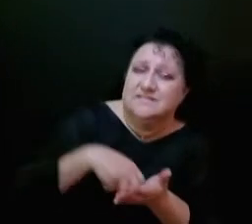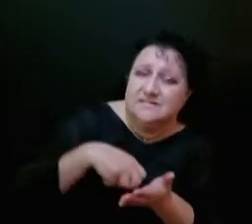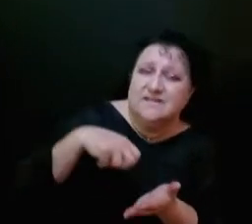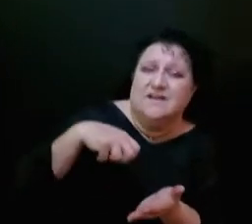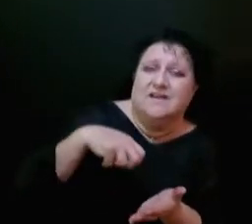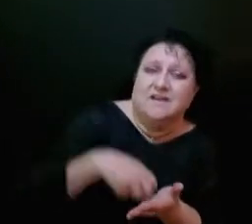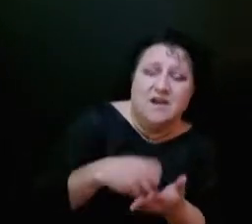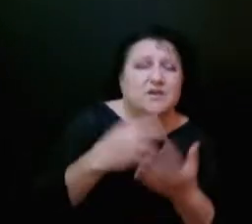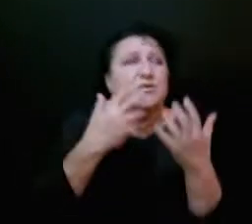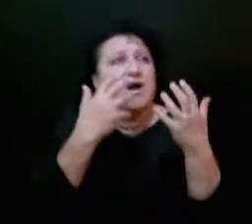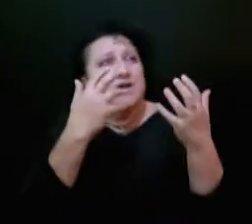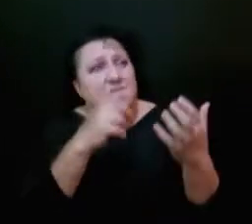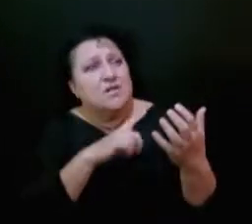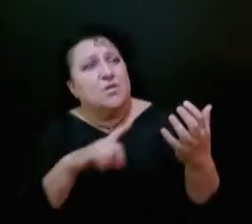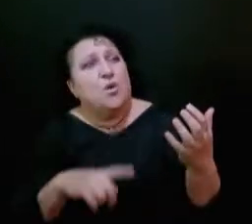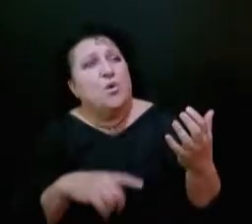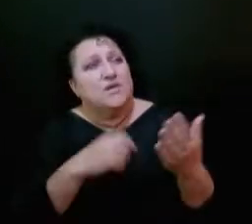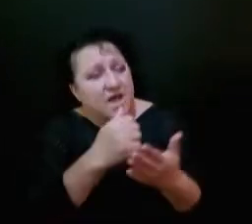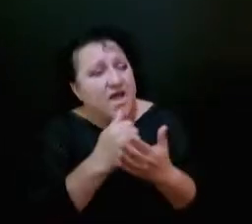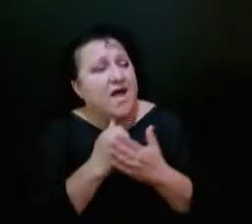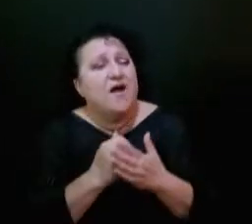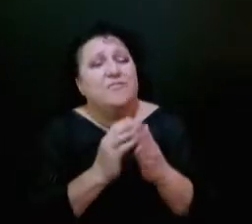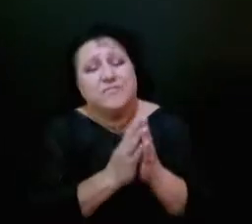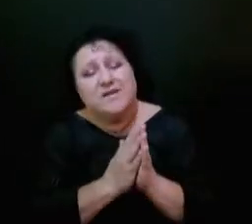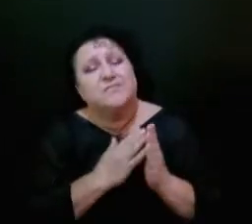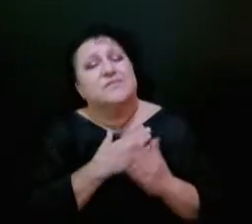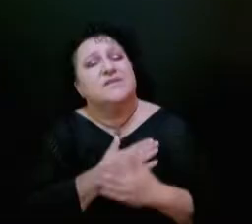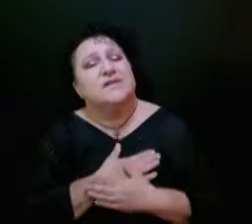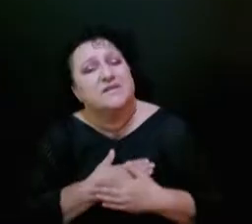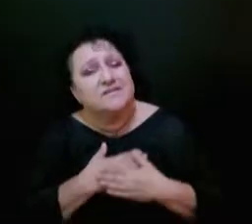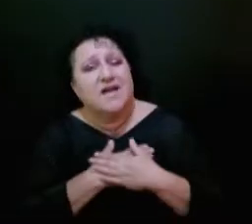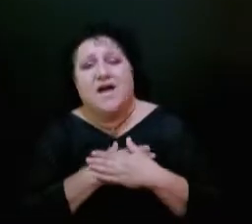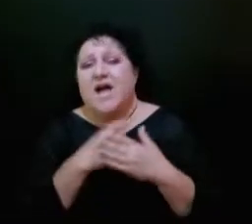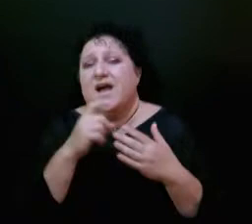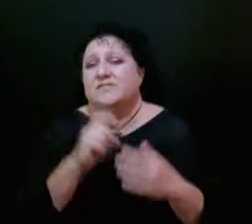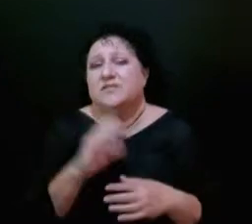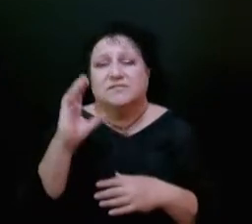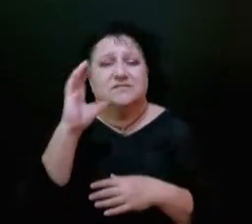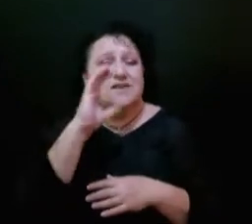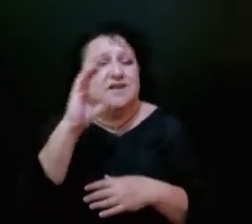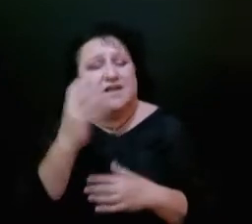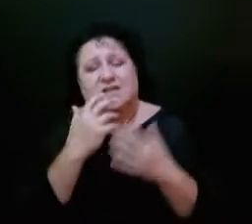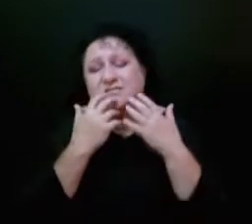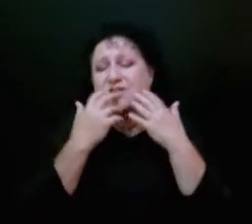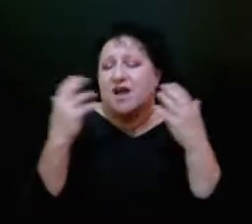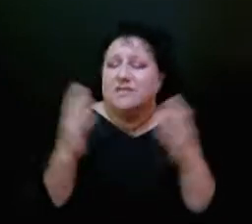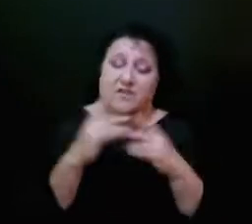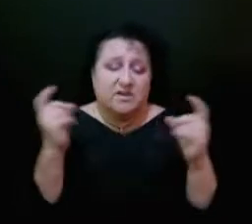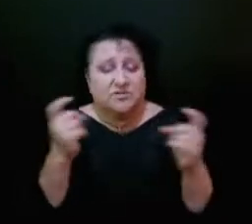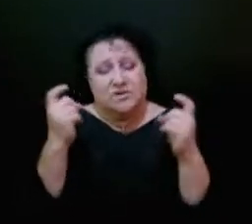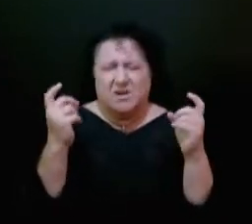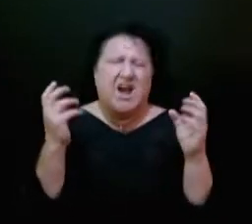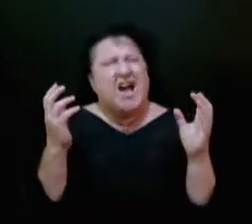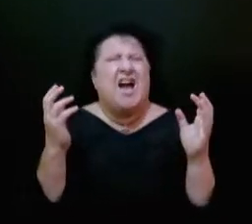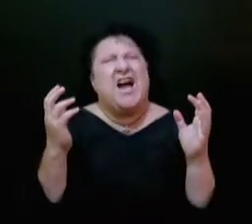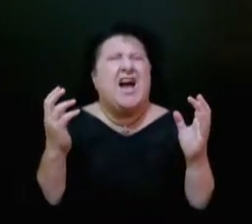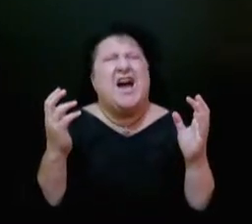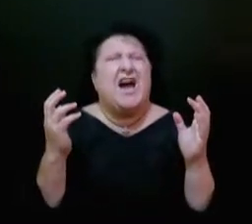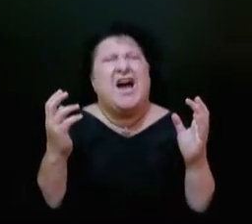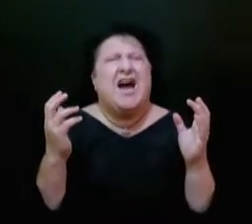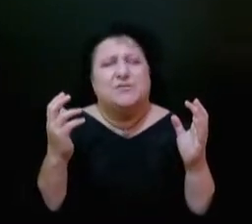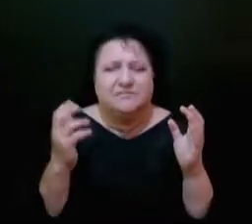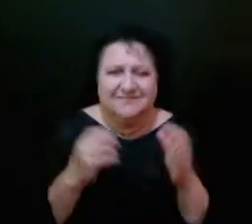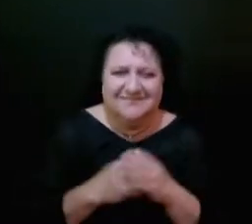me, please." And then what happened? I got up singing, shouting victory. Oh, yeah, right?